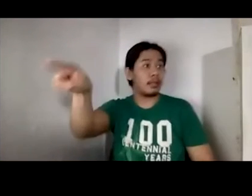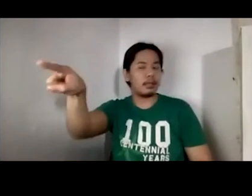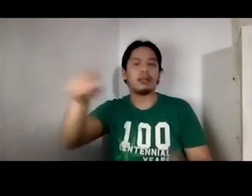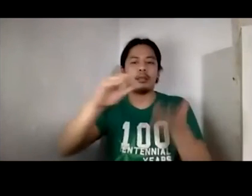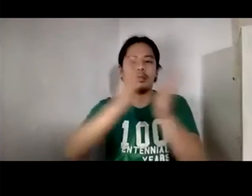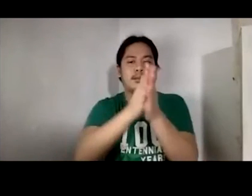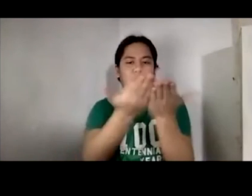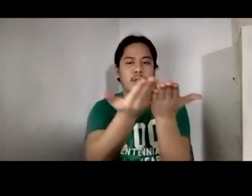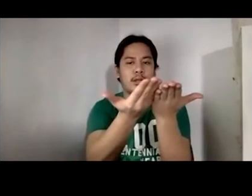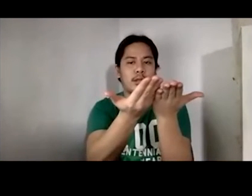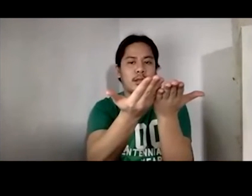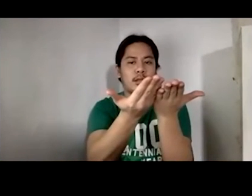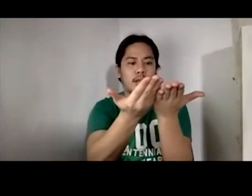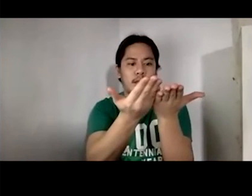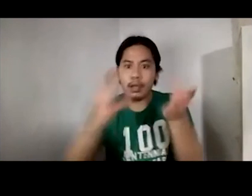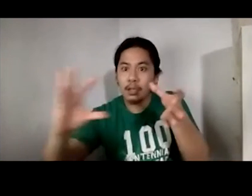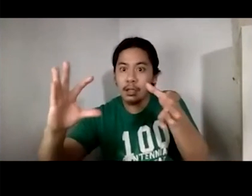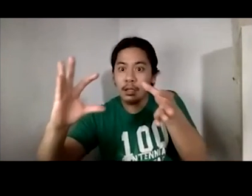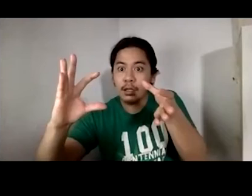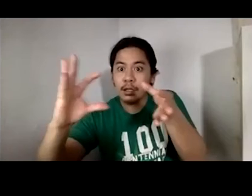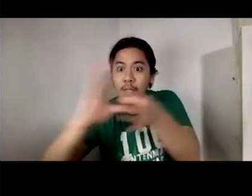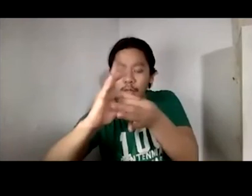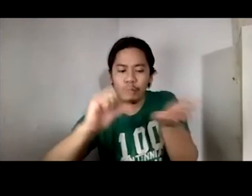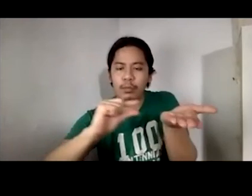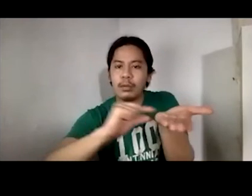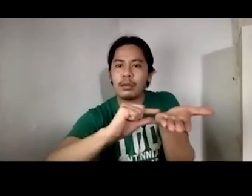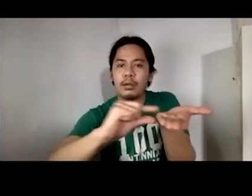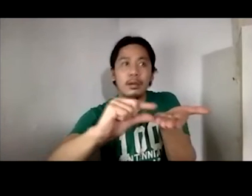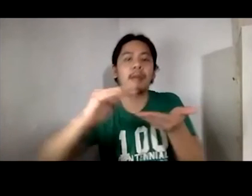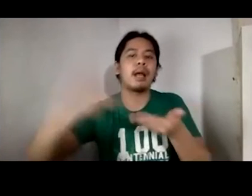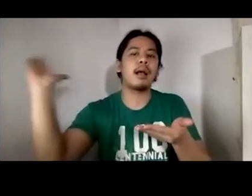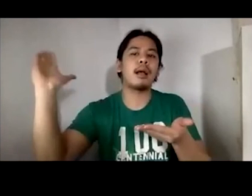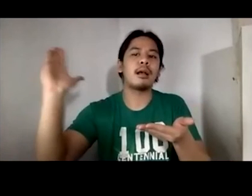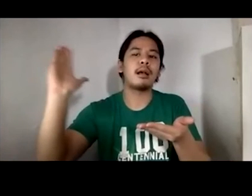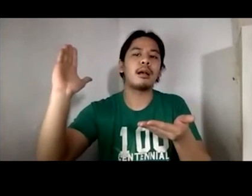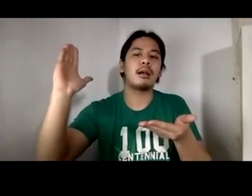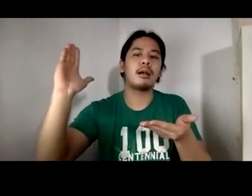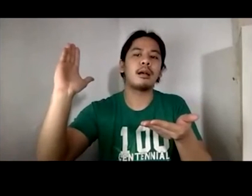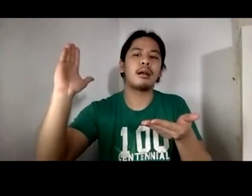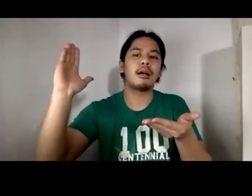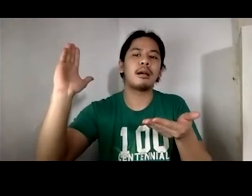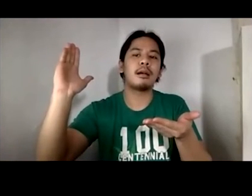signer, it doesn't indicate, because this and that are the same,